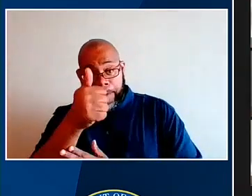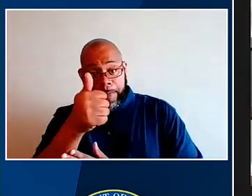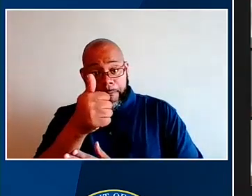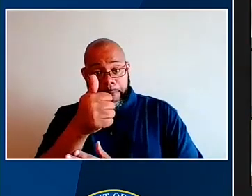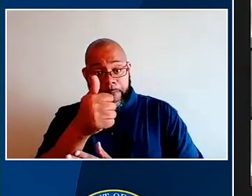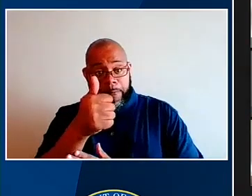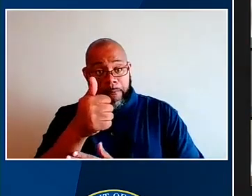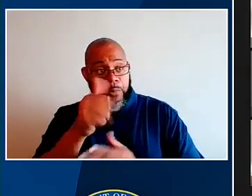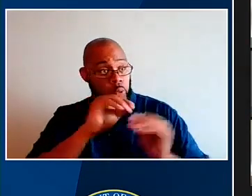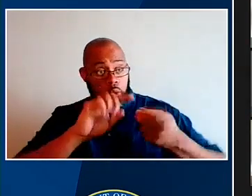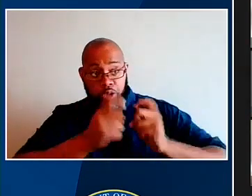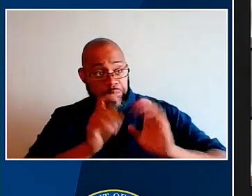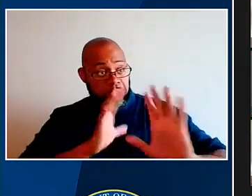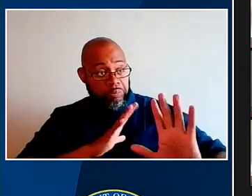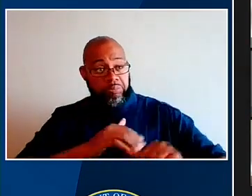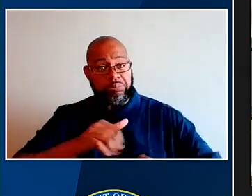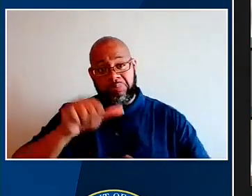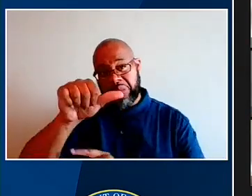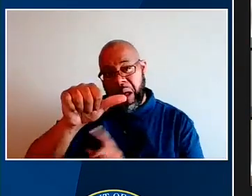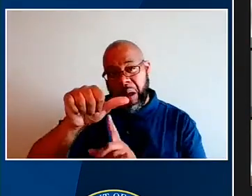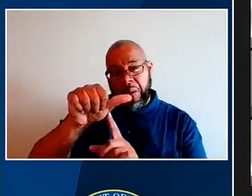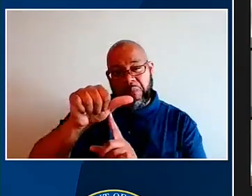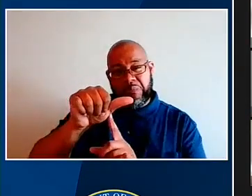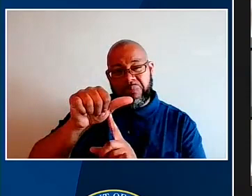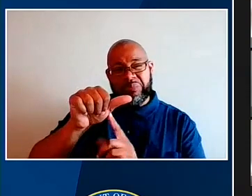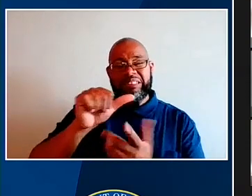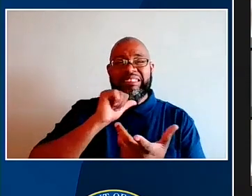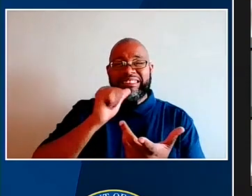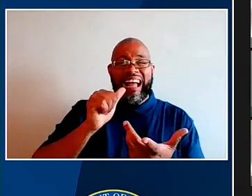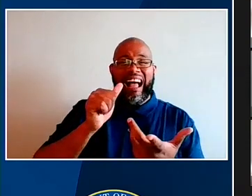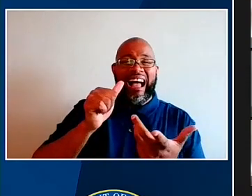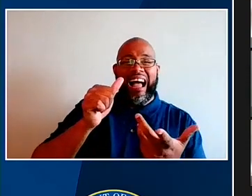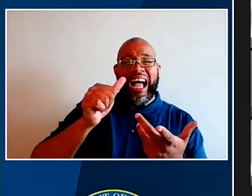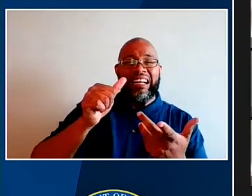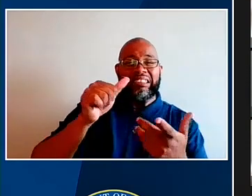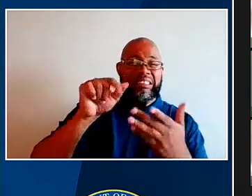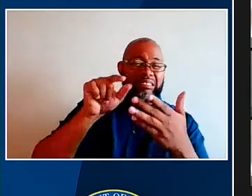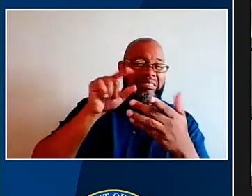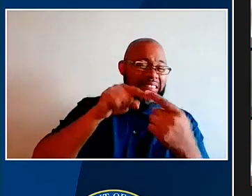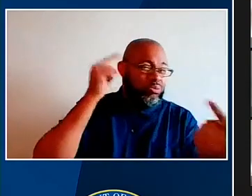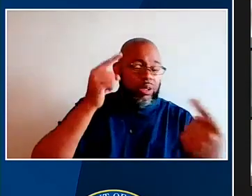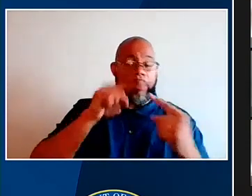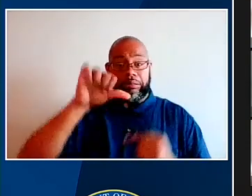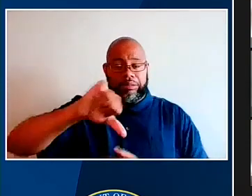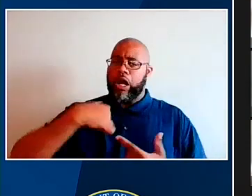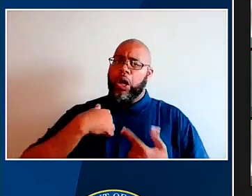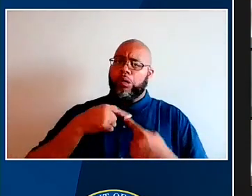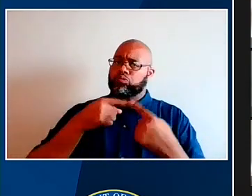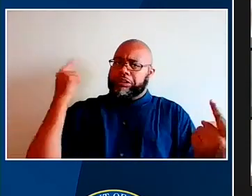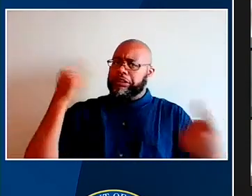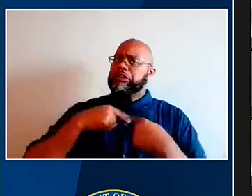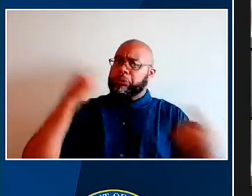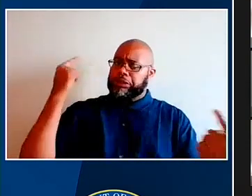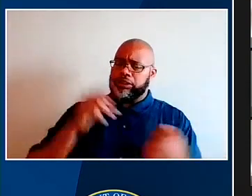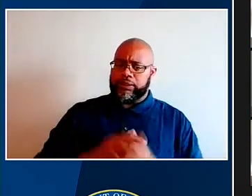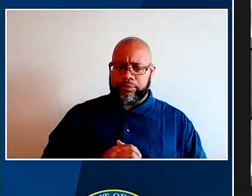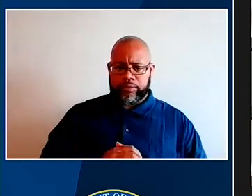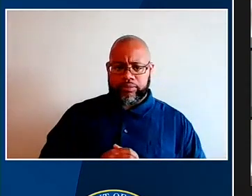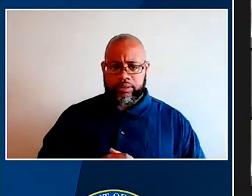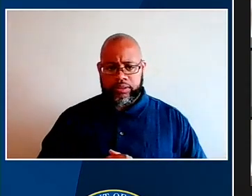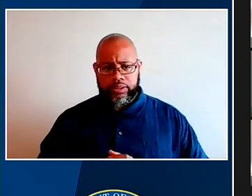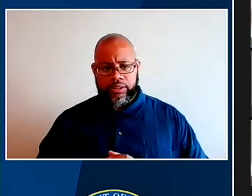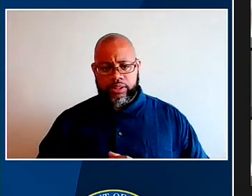it, no changes. Middle thumb, not going to withhold consensus. Down, we have serious reservations, and we'll yield the floor to you for some